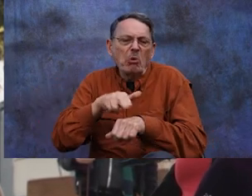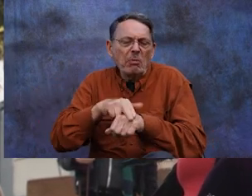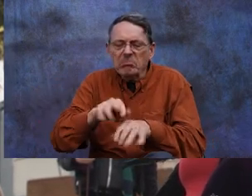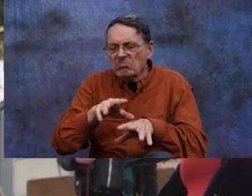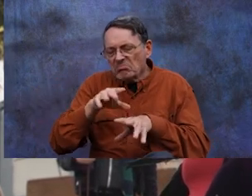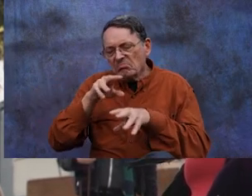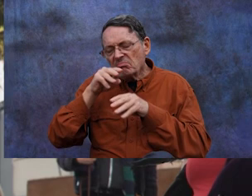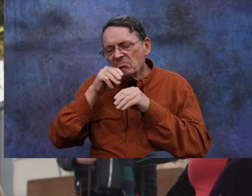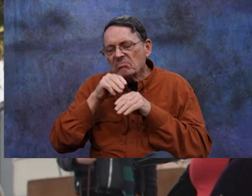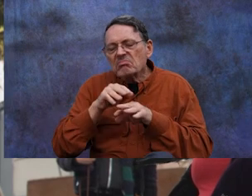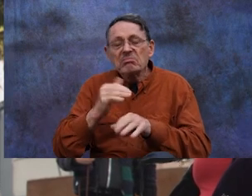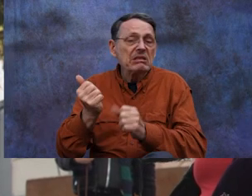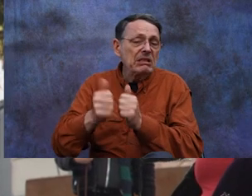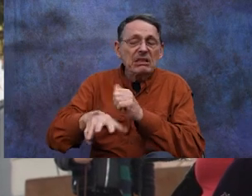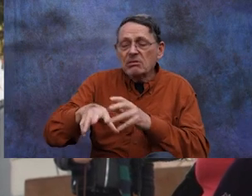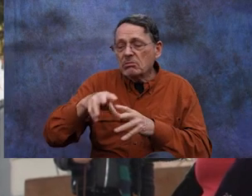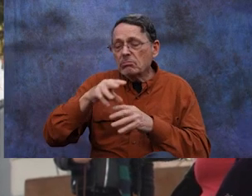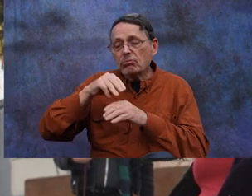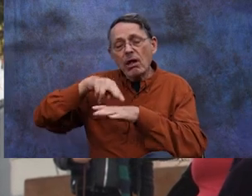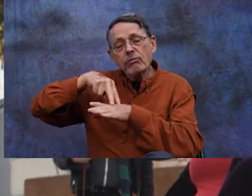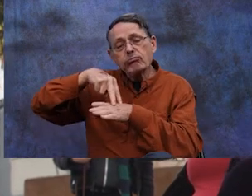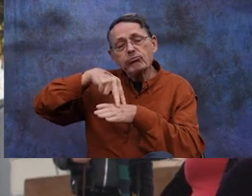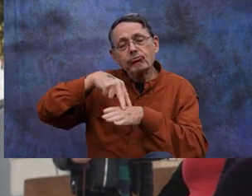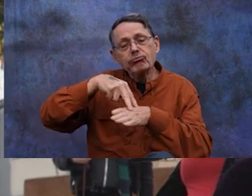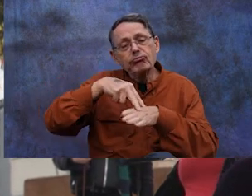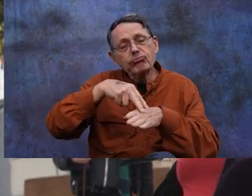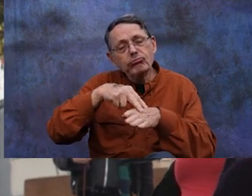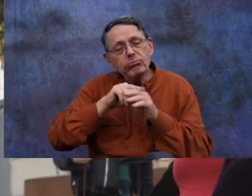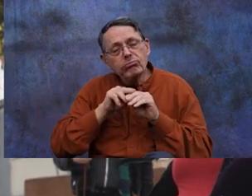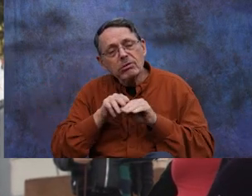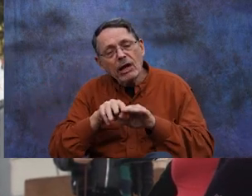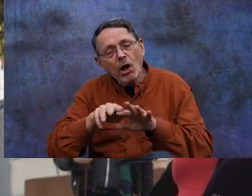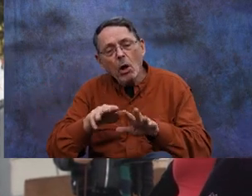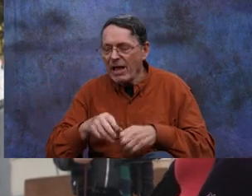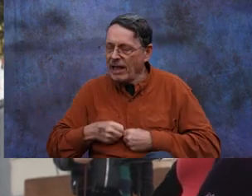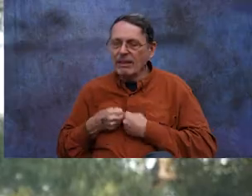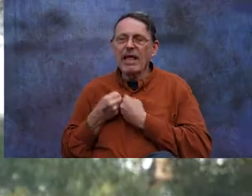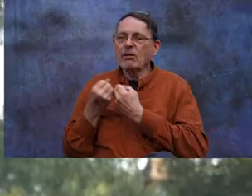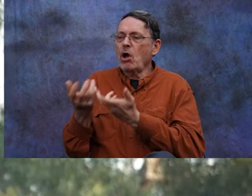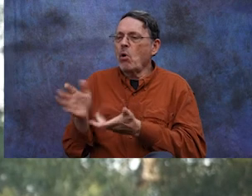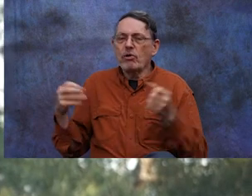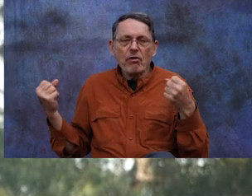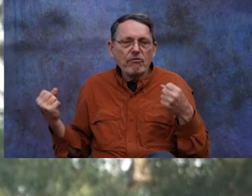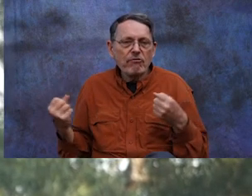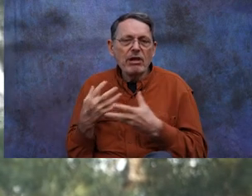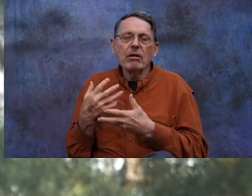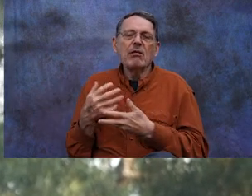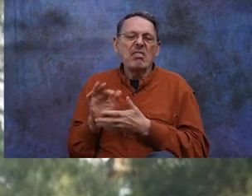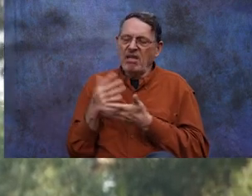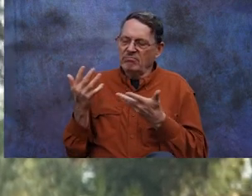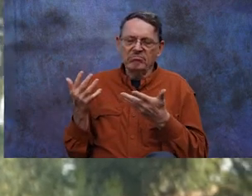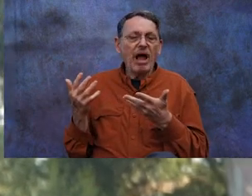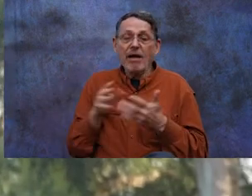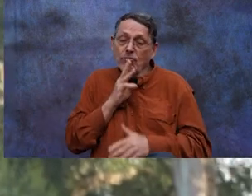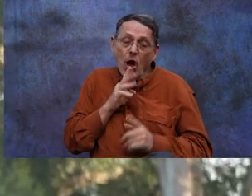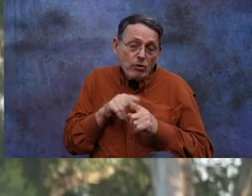With each breath you take in and let go, a little bit of that fear goes down into the earth. And I've already talked to this